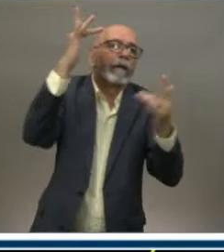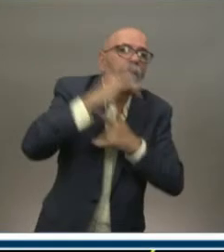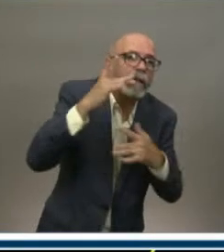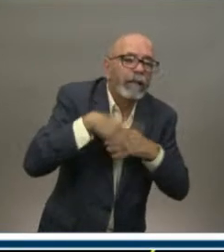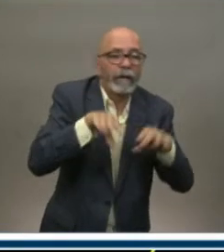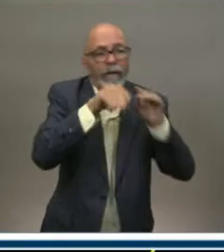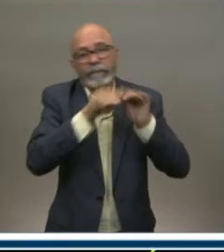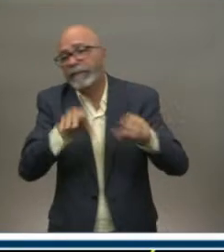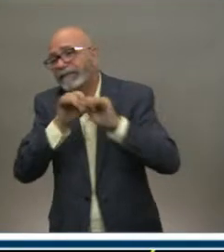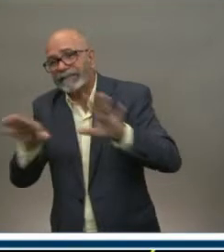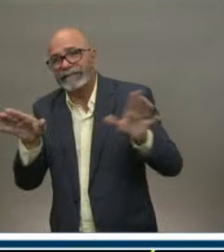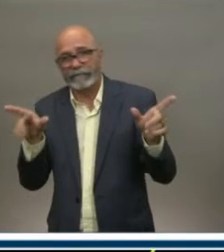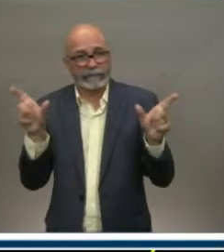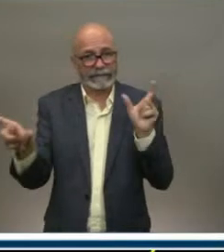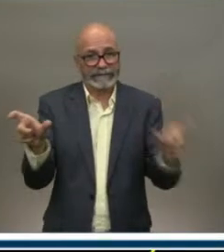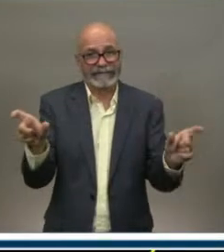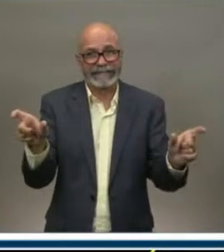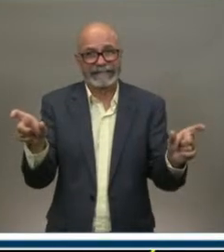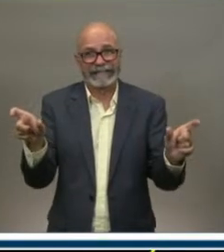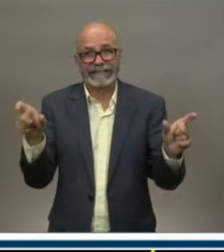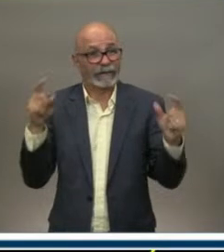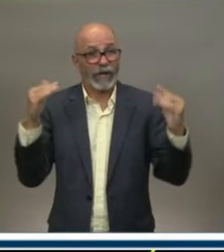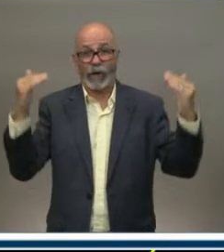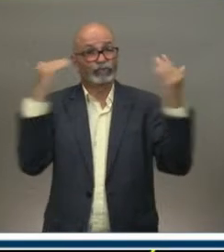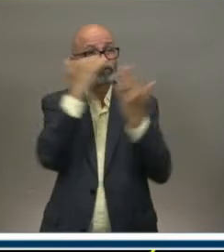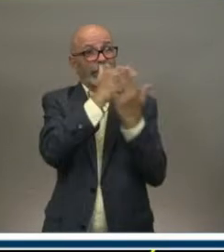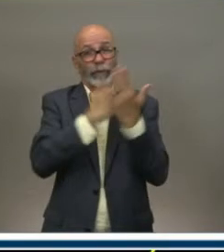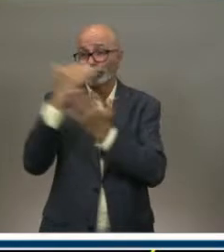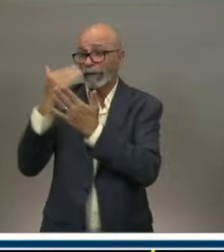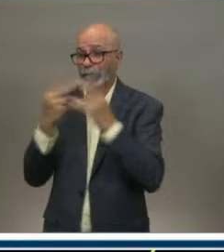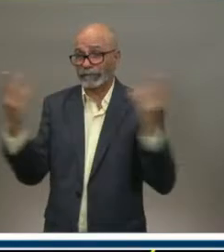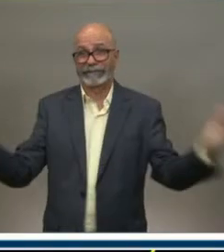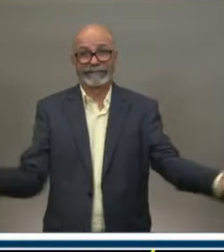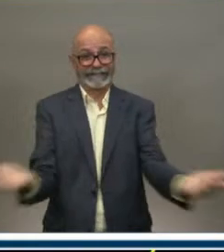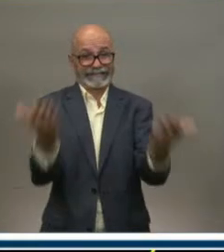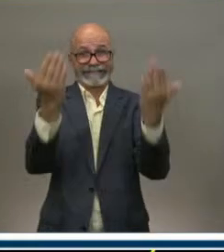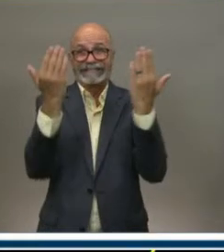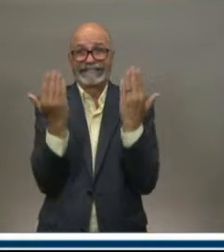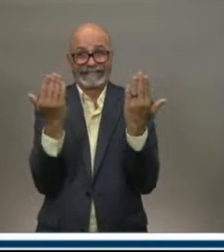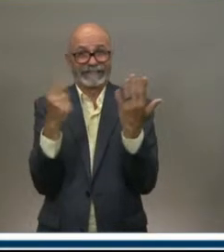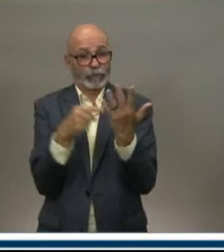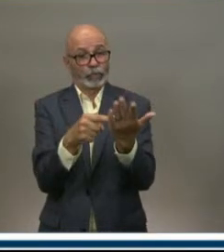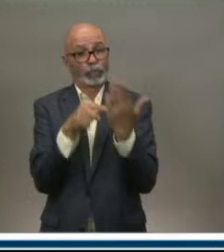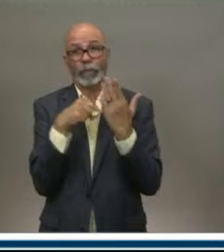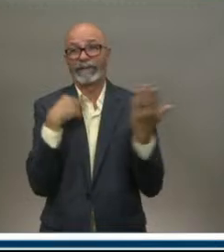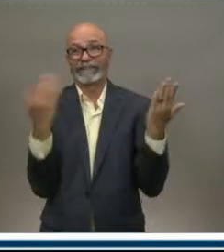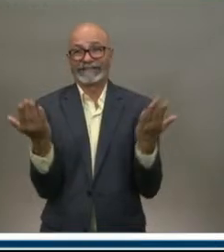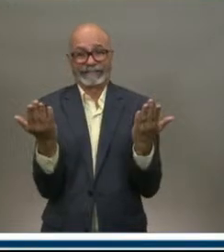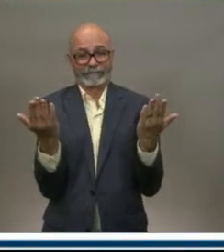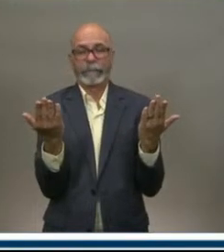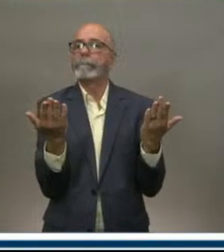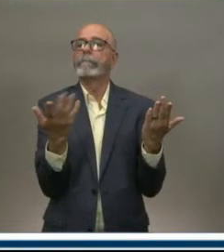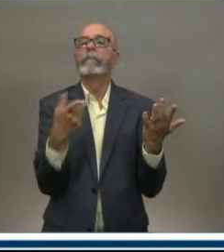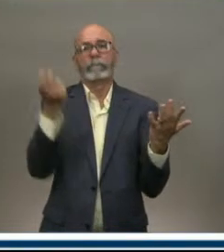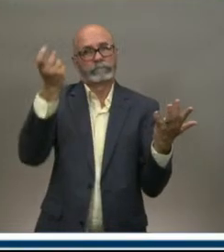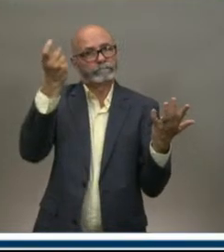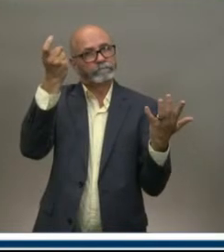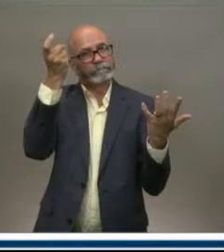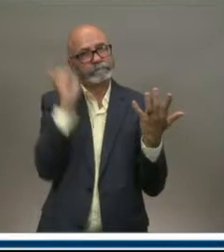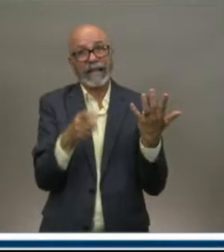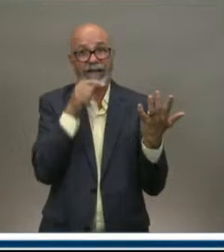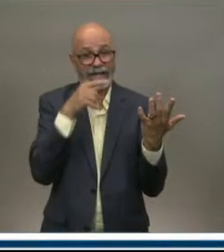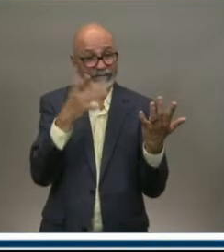both reports. Both reports reference the need to separate infected residents and staff